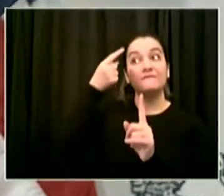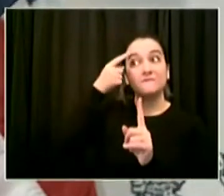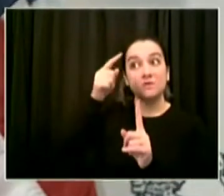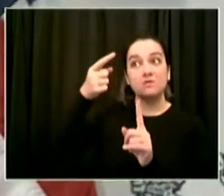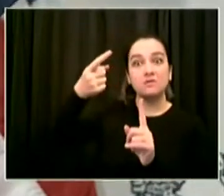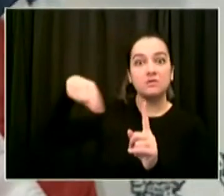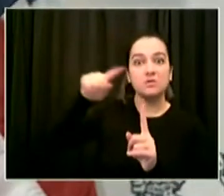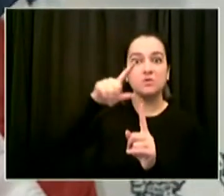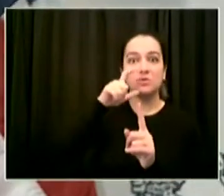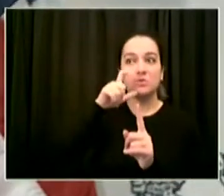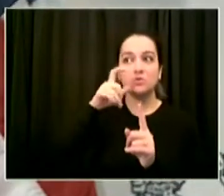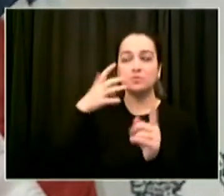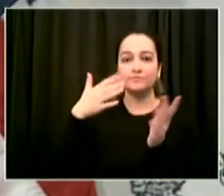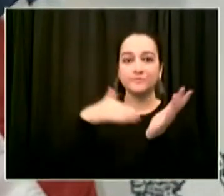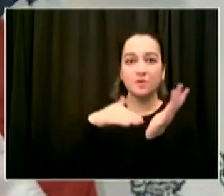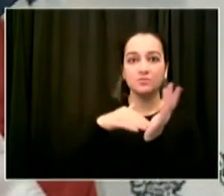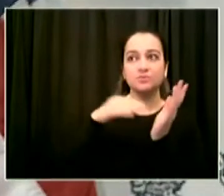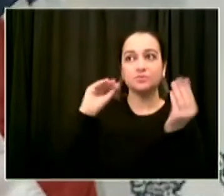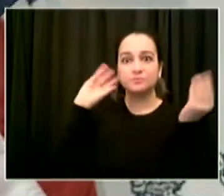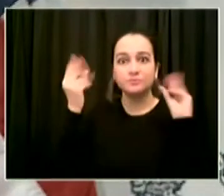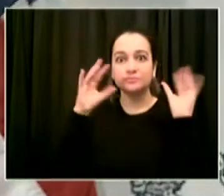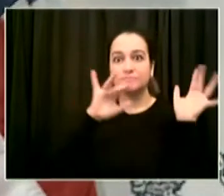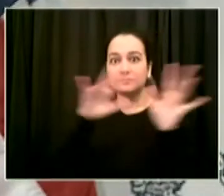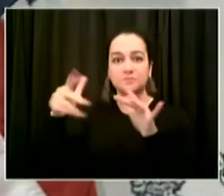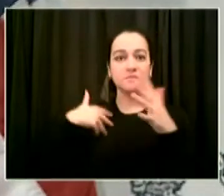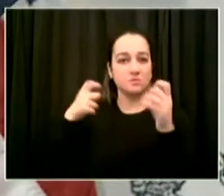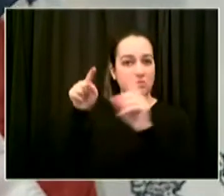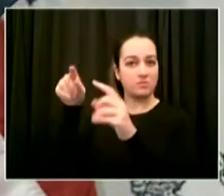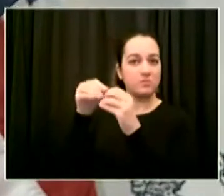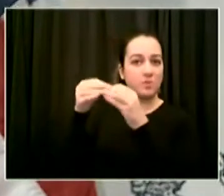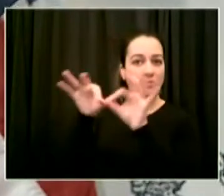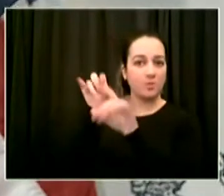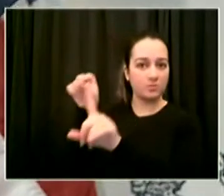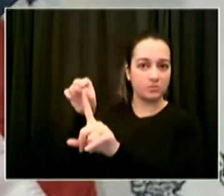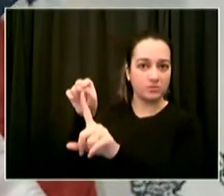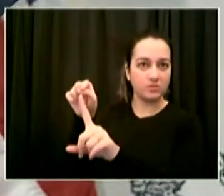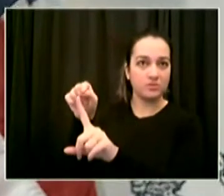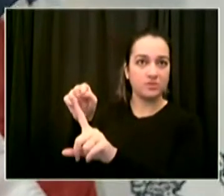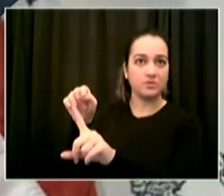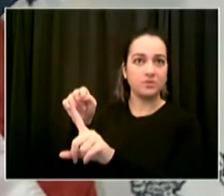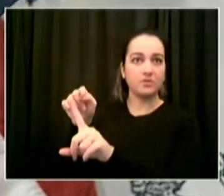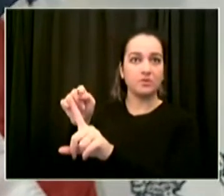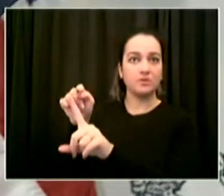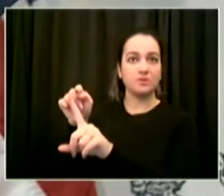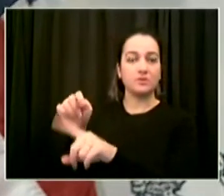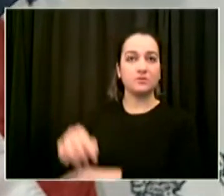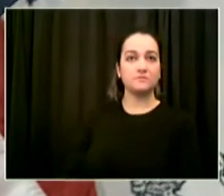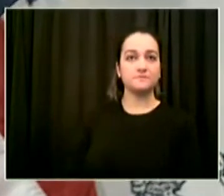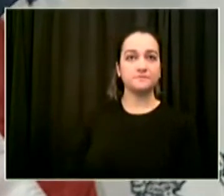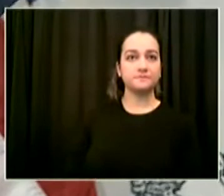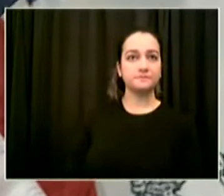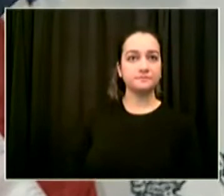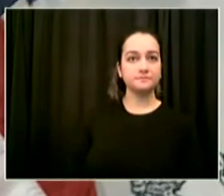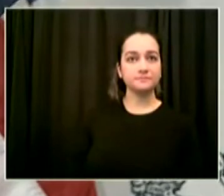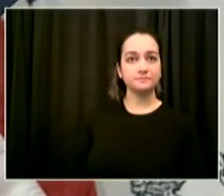direct aid we need to see. So I think the answer to your question is the direct aid